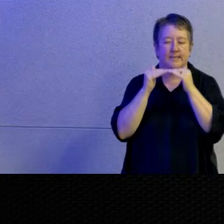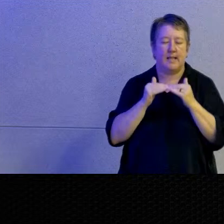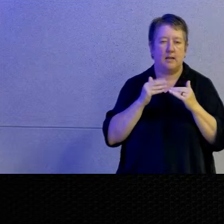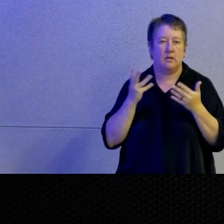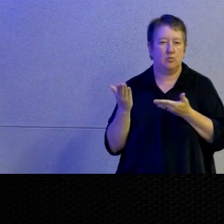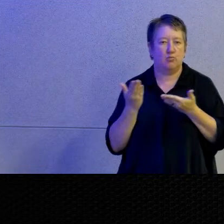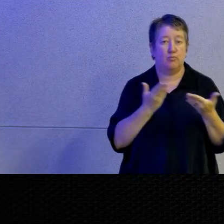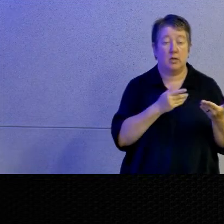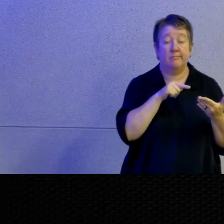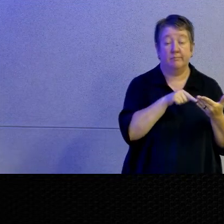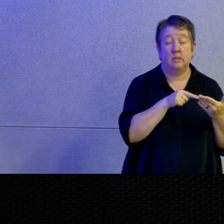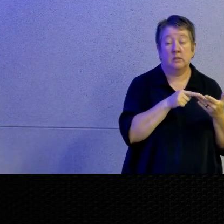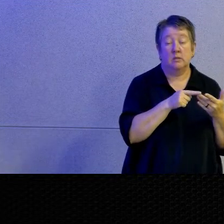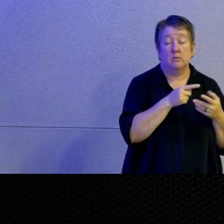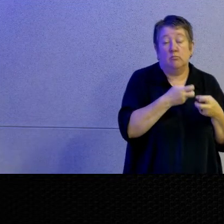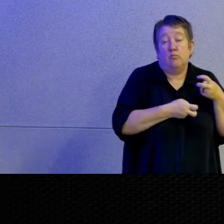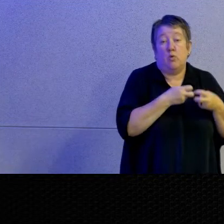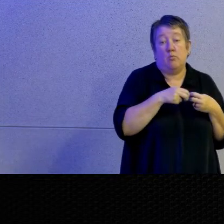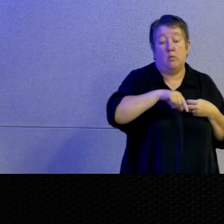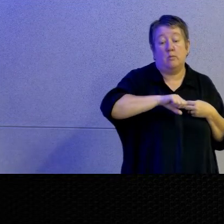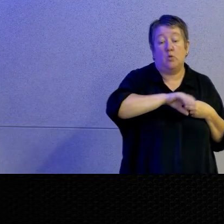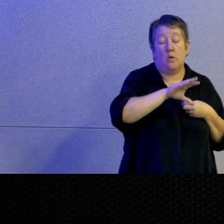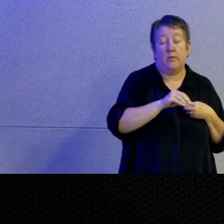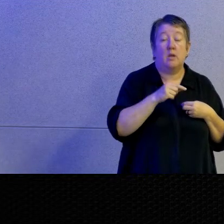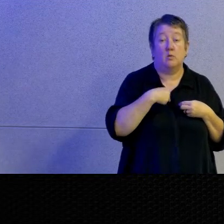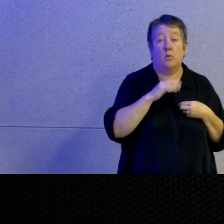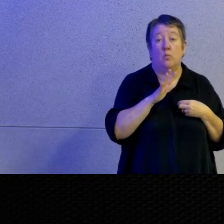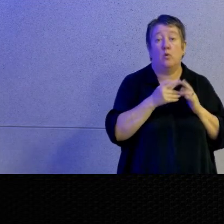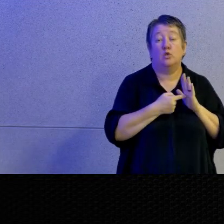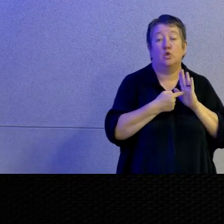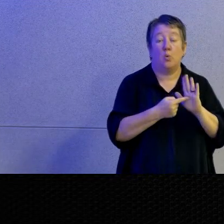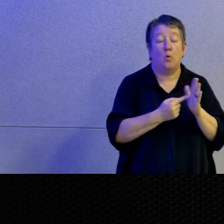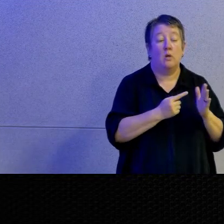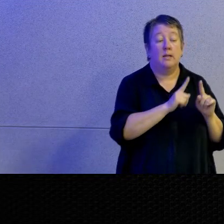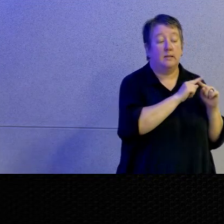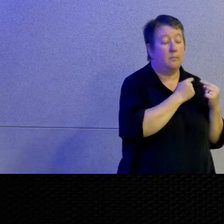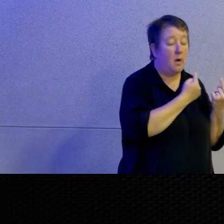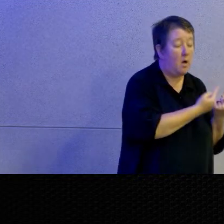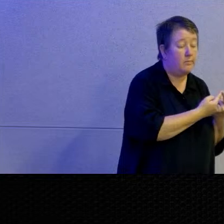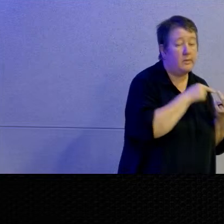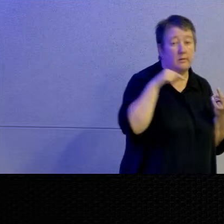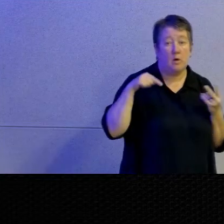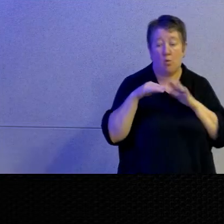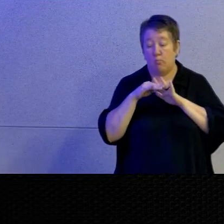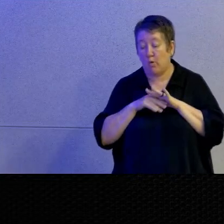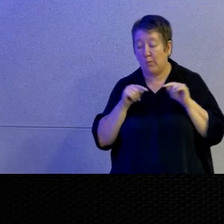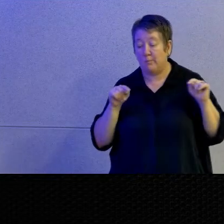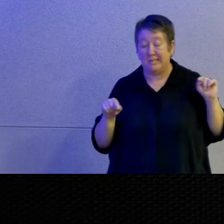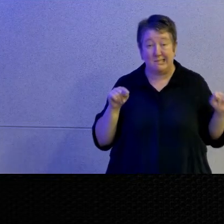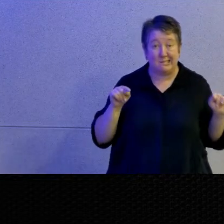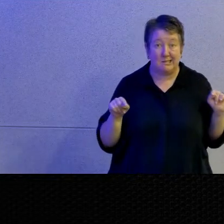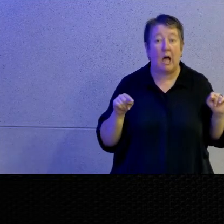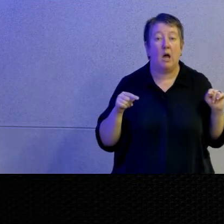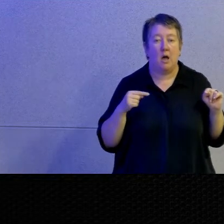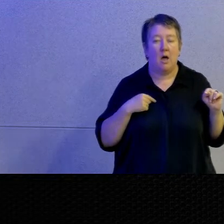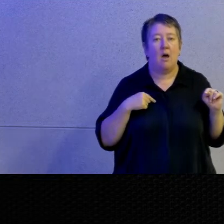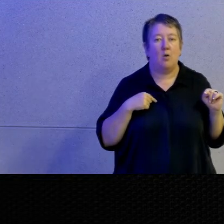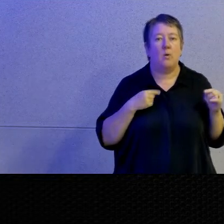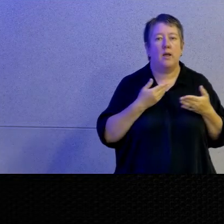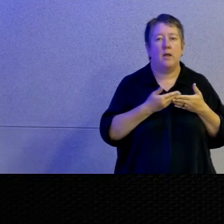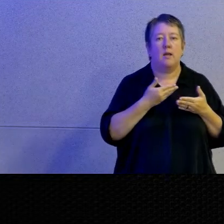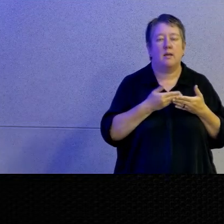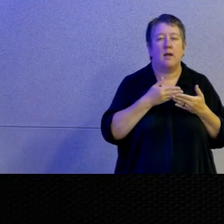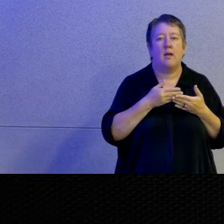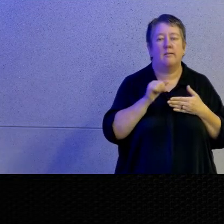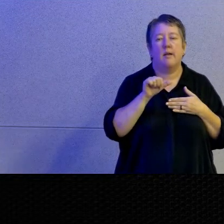end that indeed, through DSTI, through this program, we end up actually assisting other governments